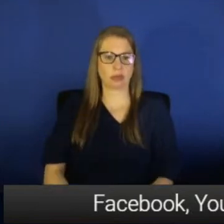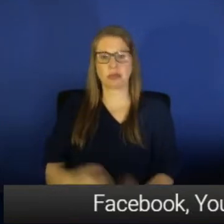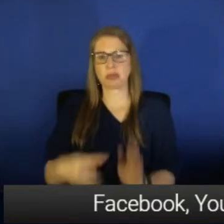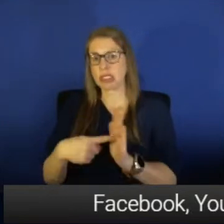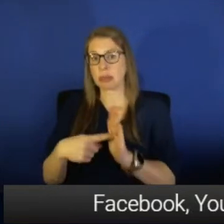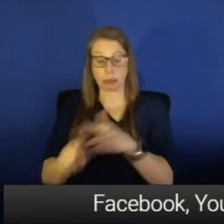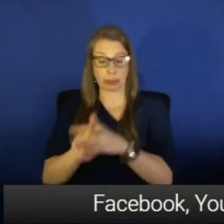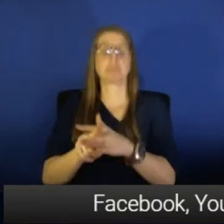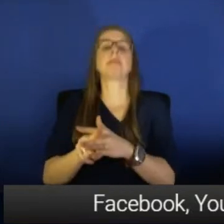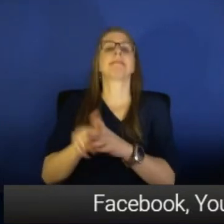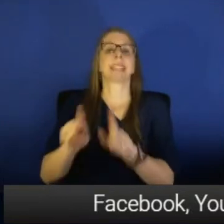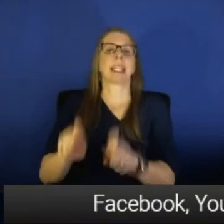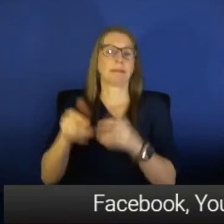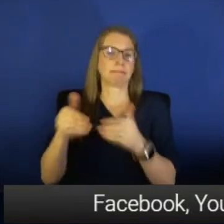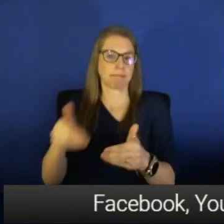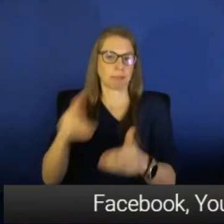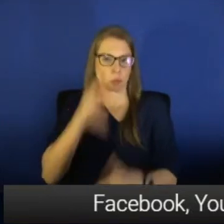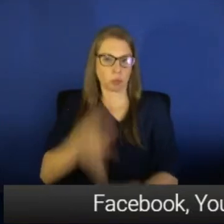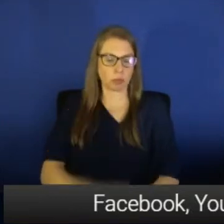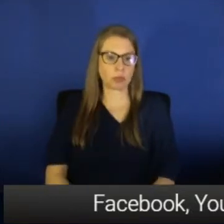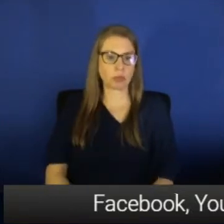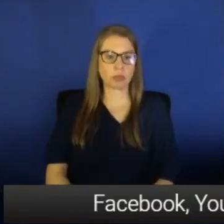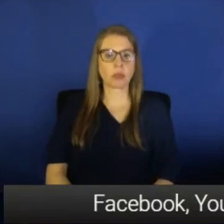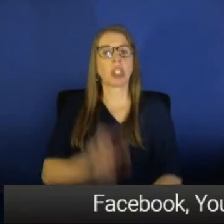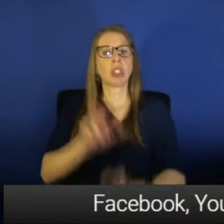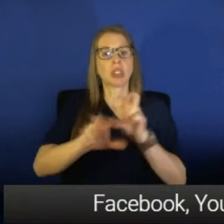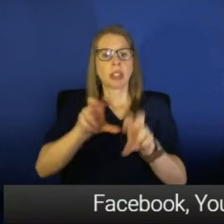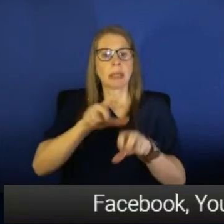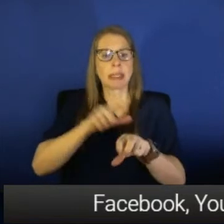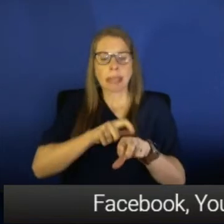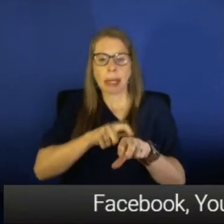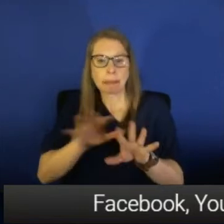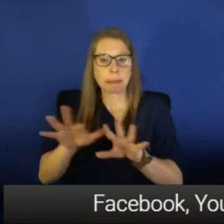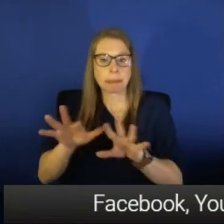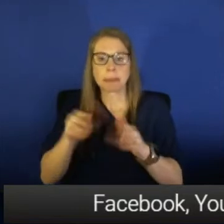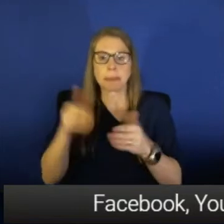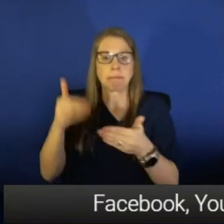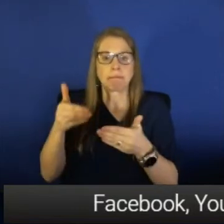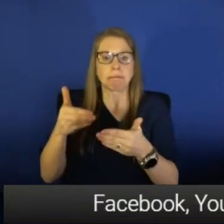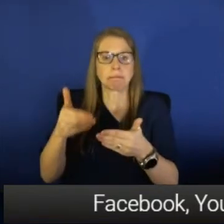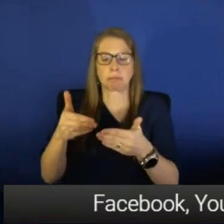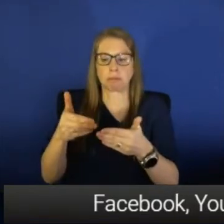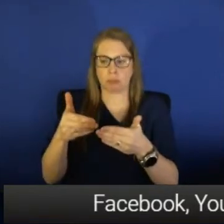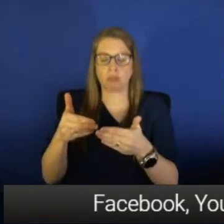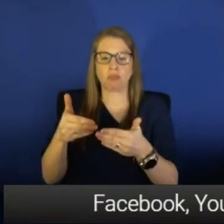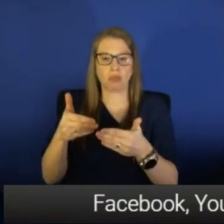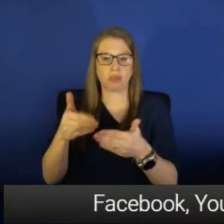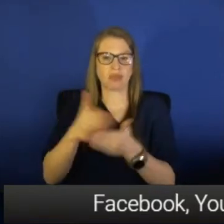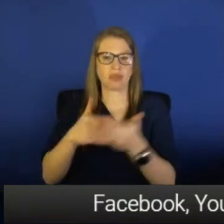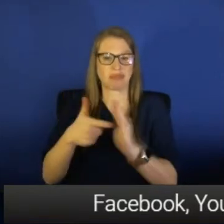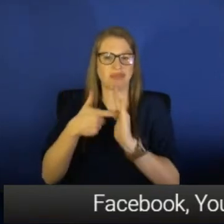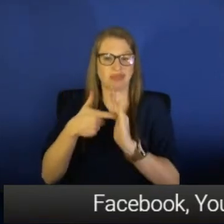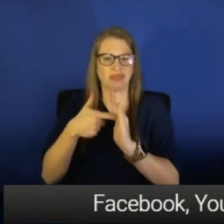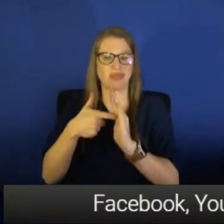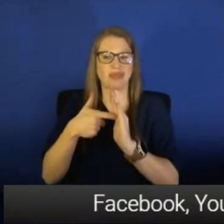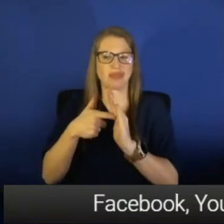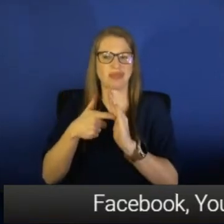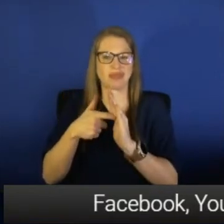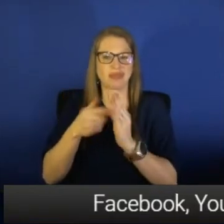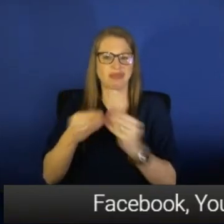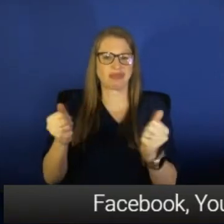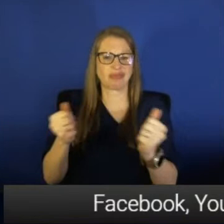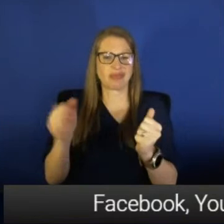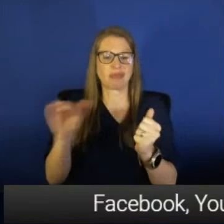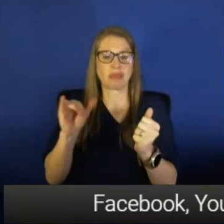testing, and then as we got tournament time, some of those were lifted as well. There were certain individuals that had to be tested